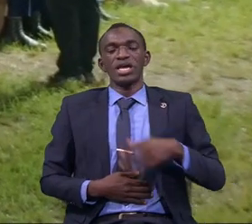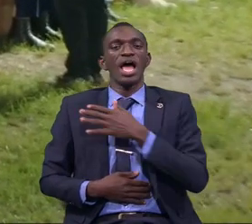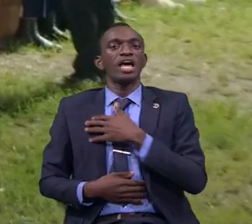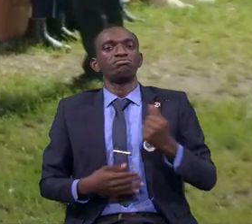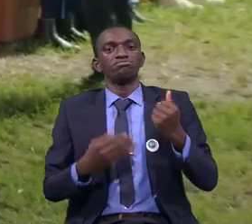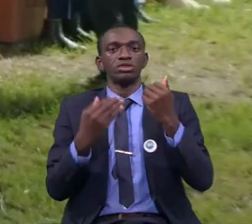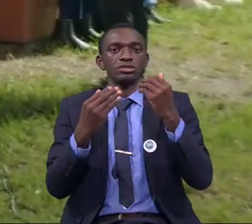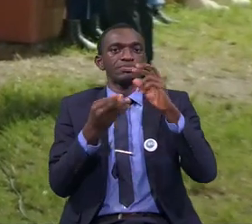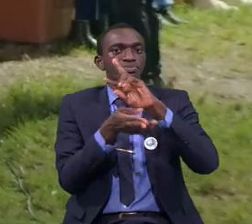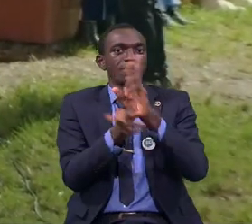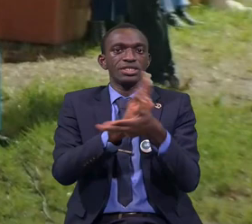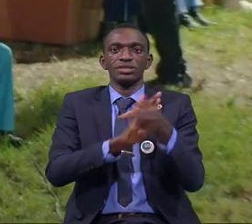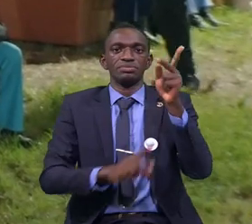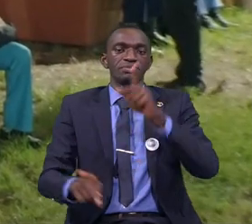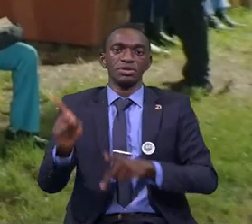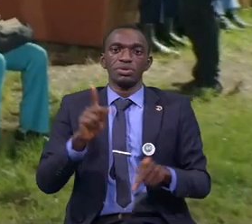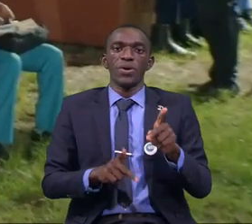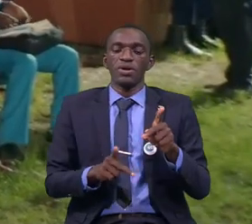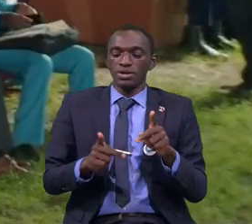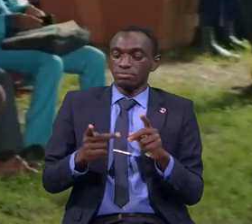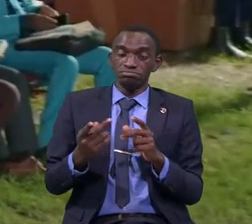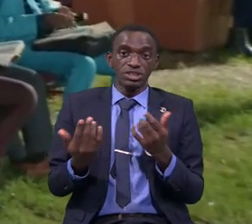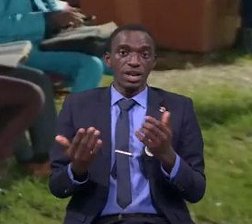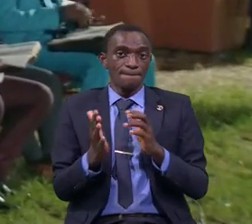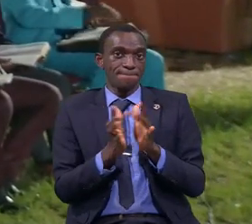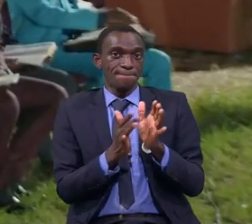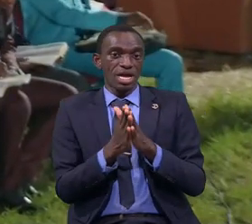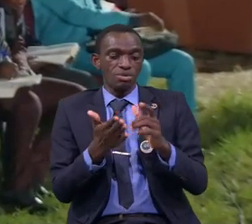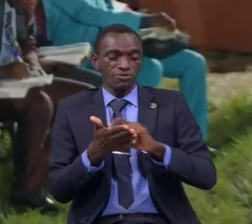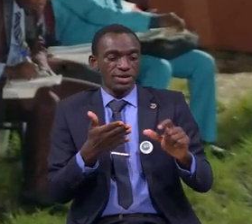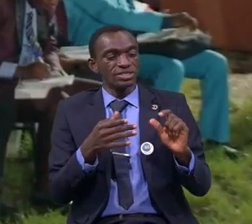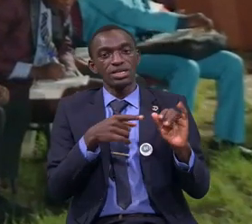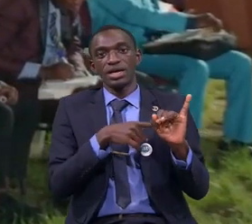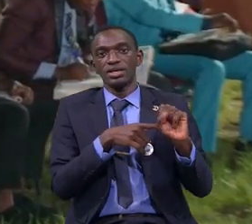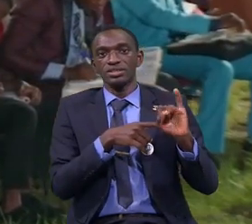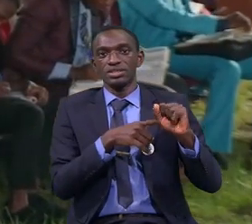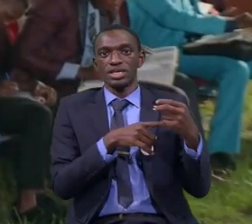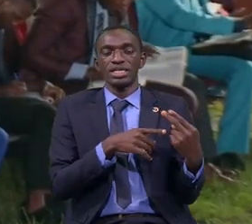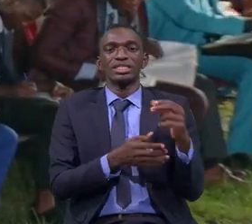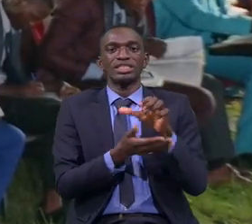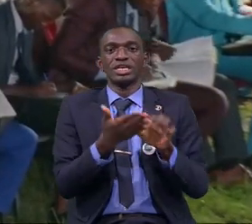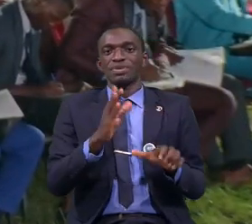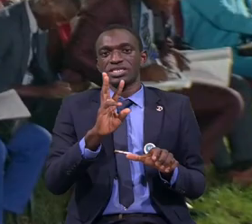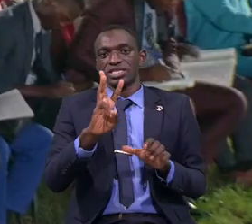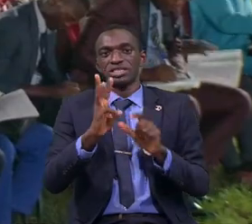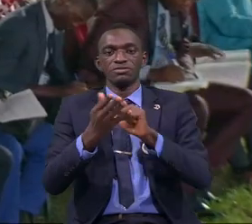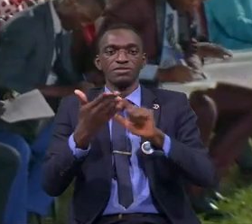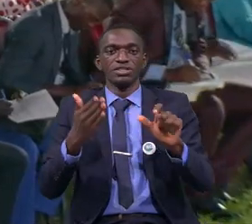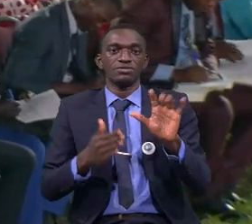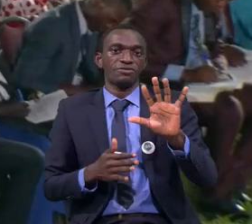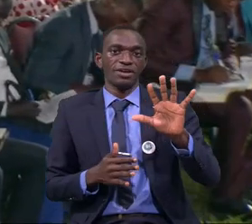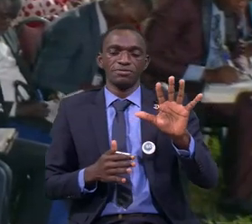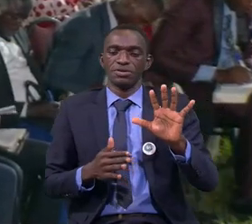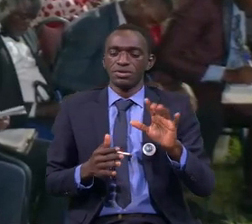In Isaiah chapter 6, reading from verse 5. Then said I.